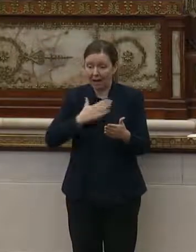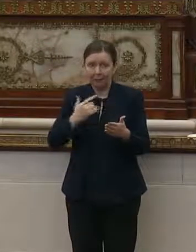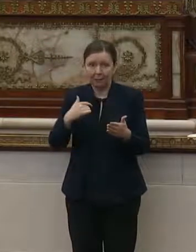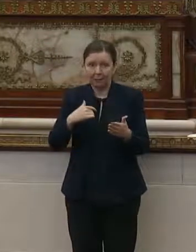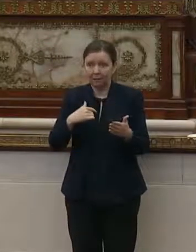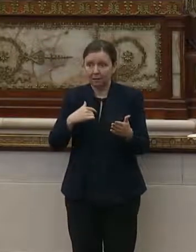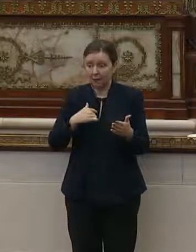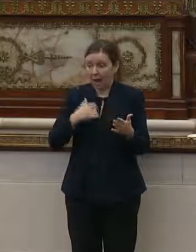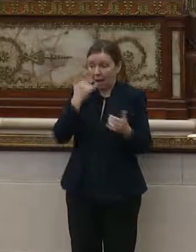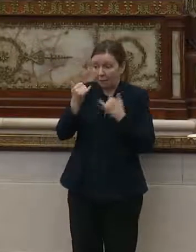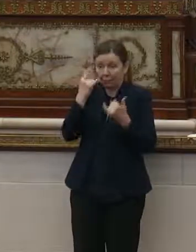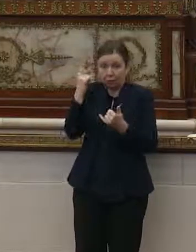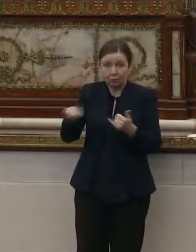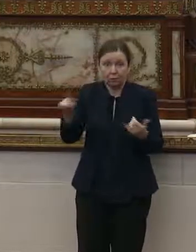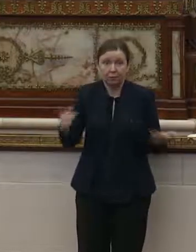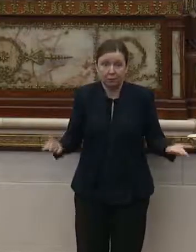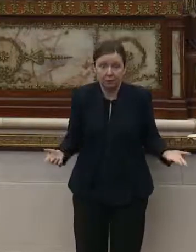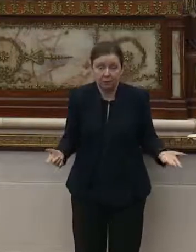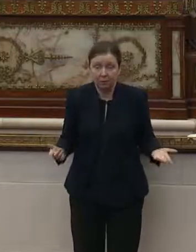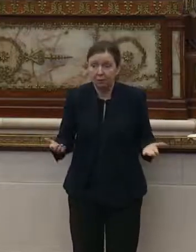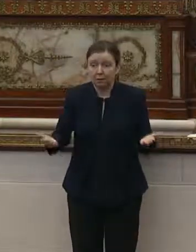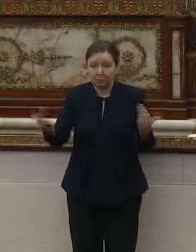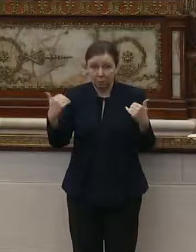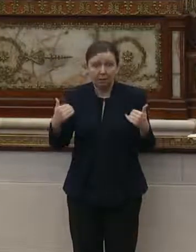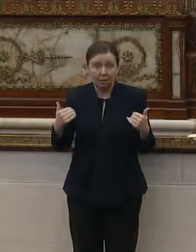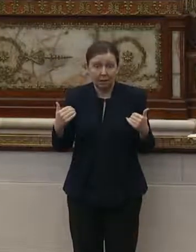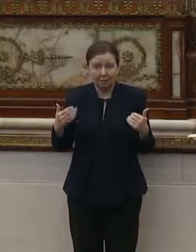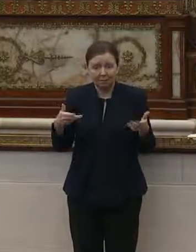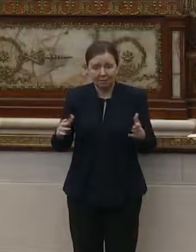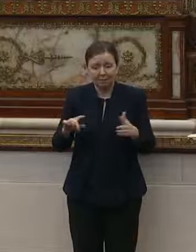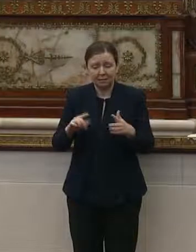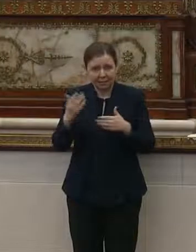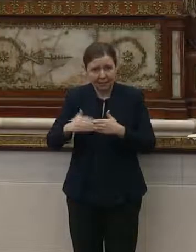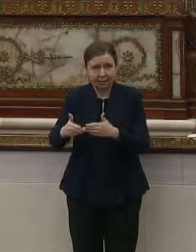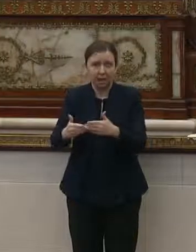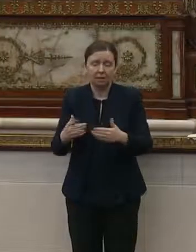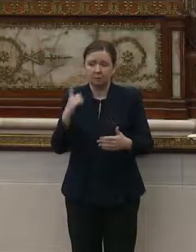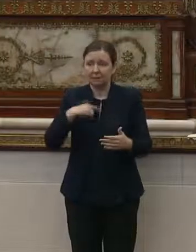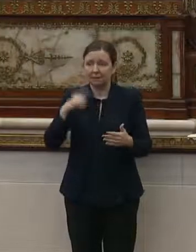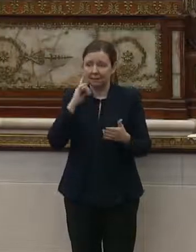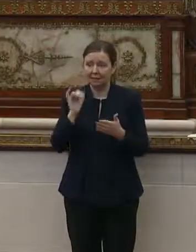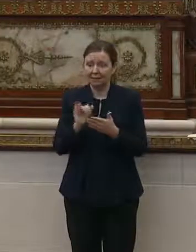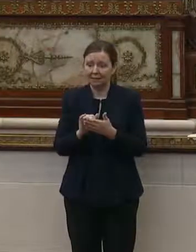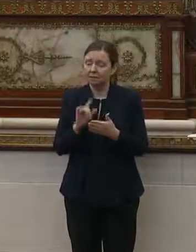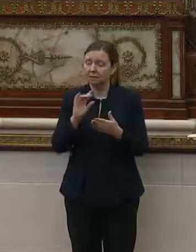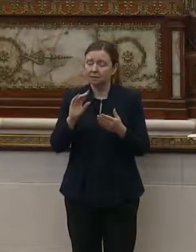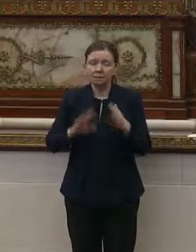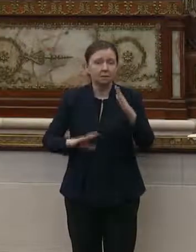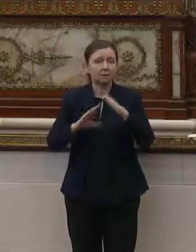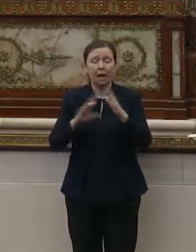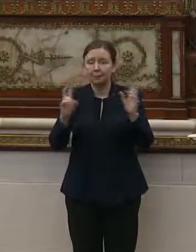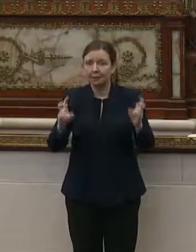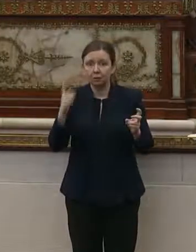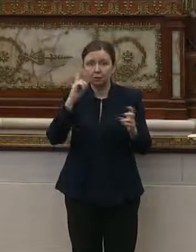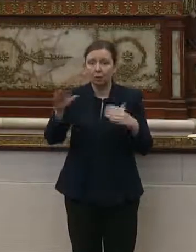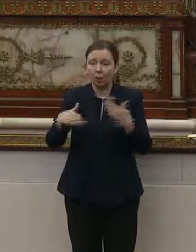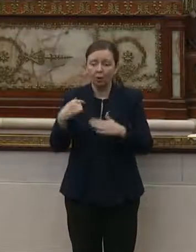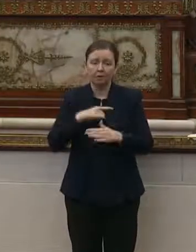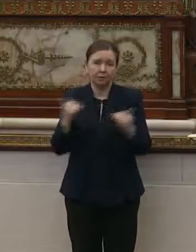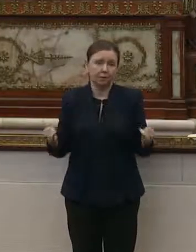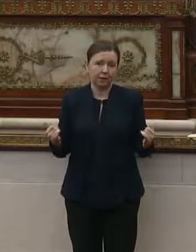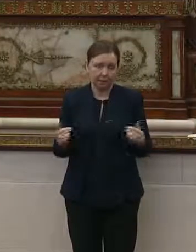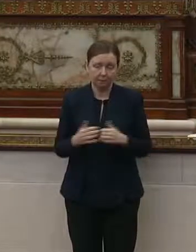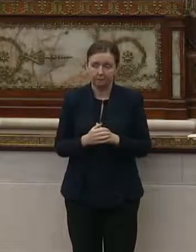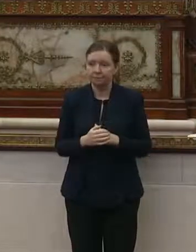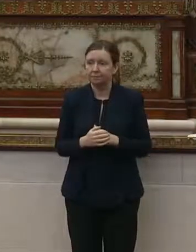talked about it. I'll make those calls, bring those people to the table, and let's get this done. Because I think this is the number one issue for all of us right